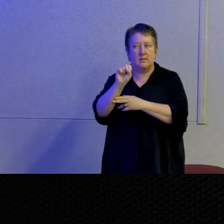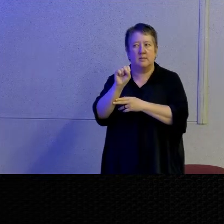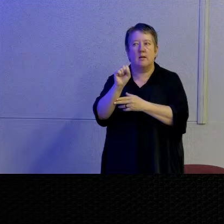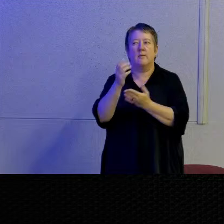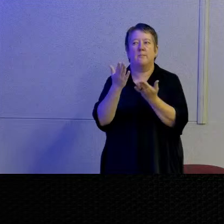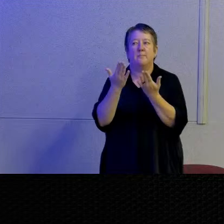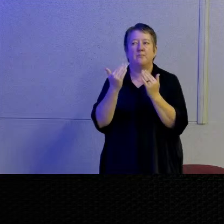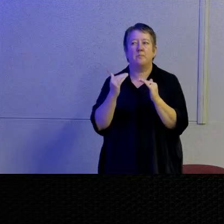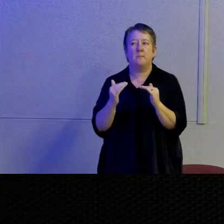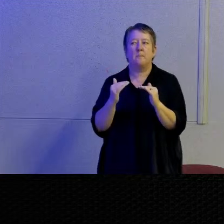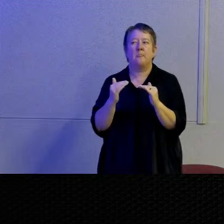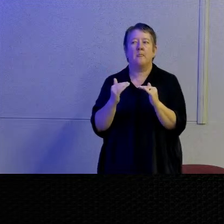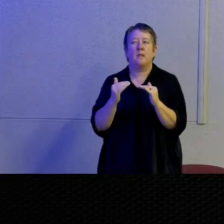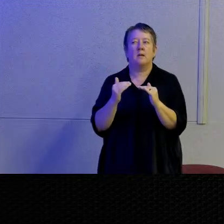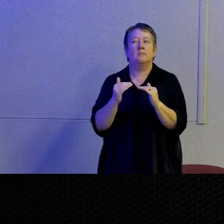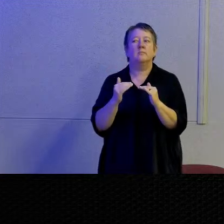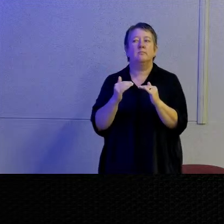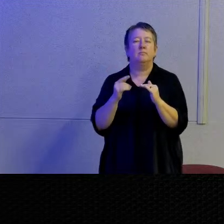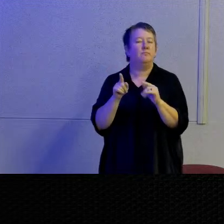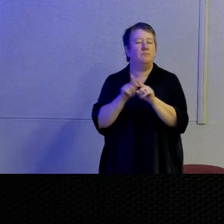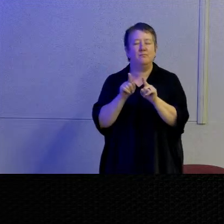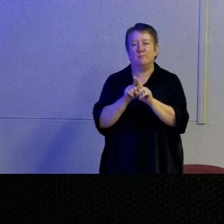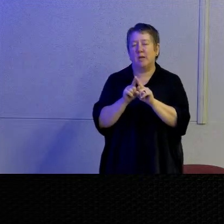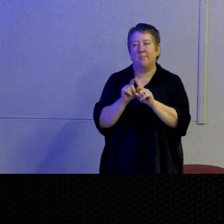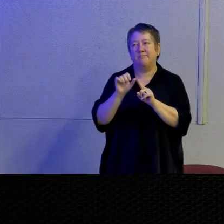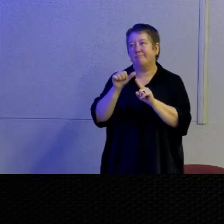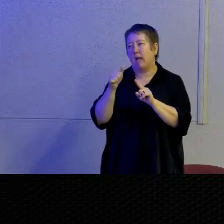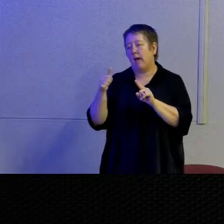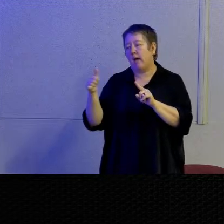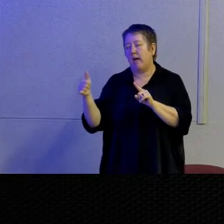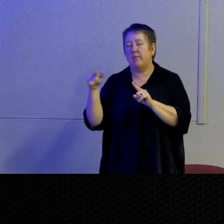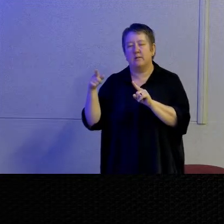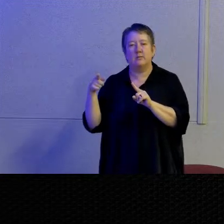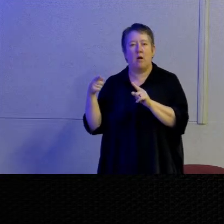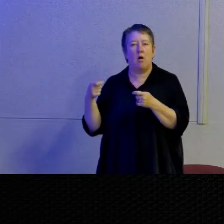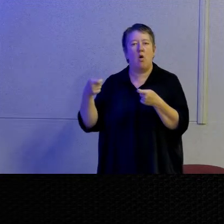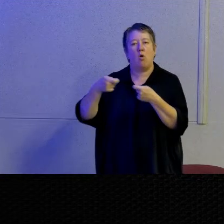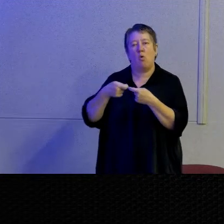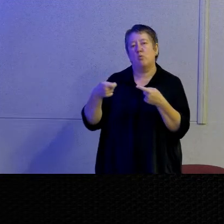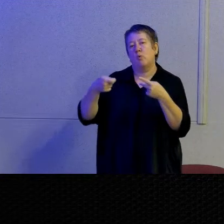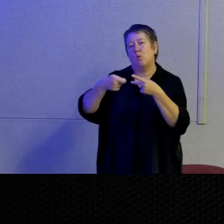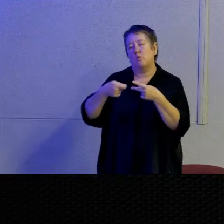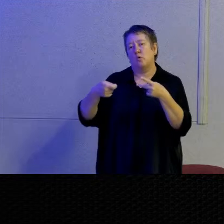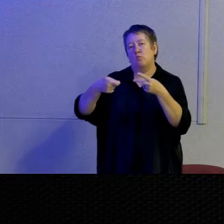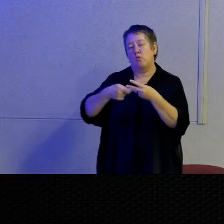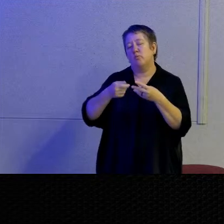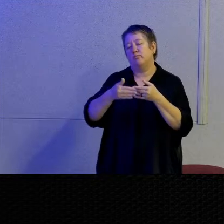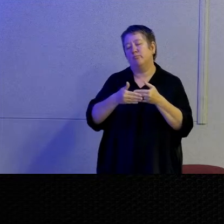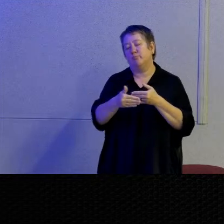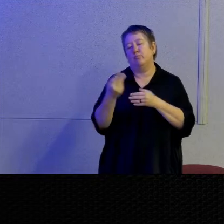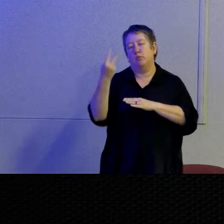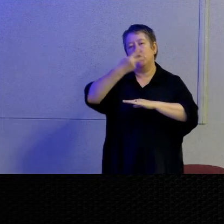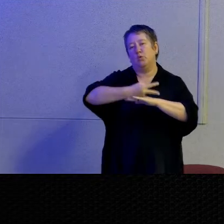as well as others who have contributed, and we will hear about them throughout the two-day